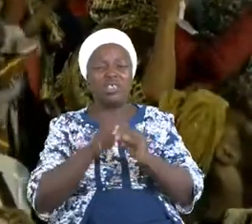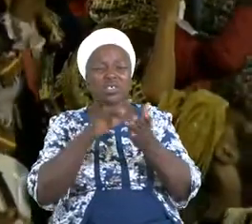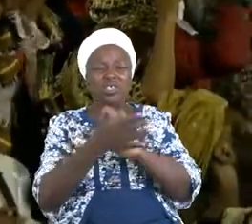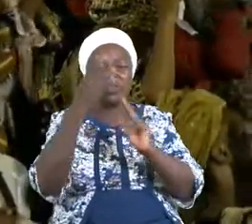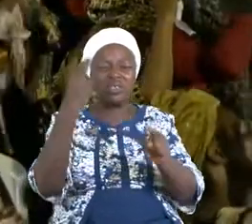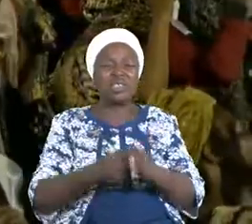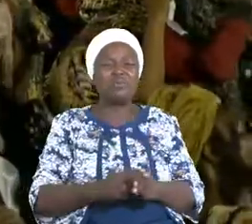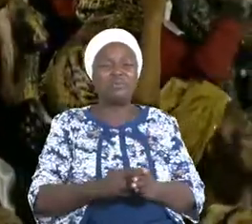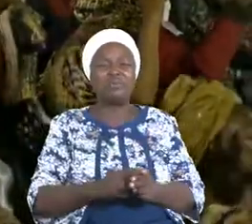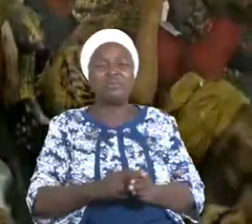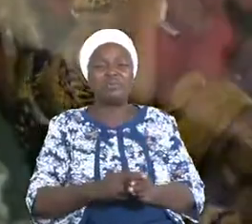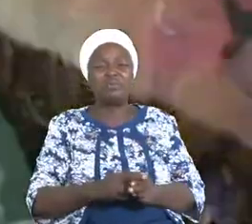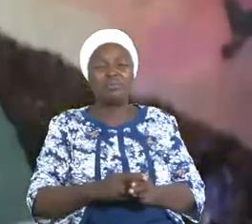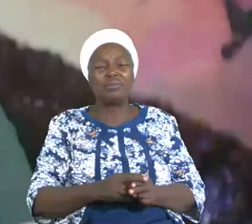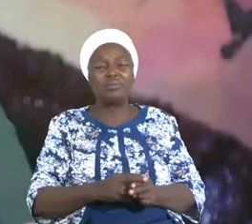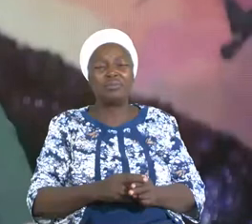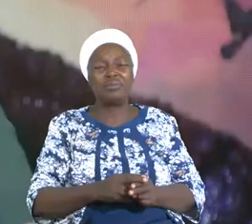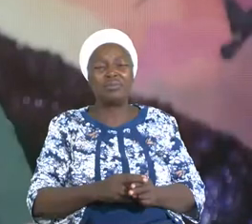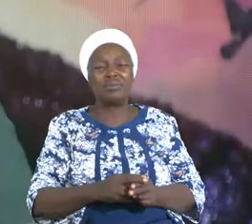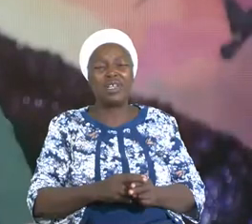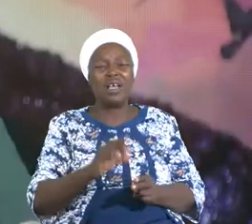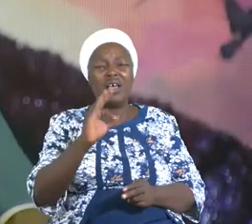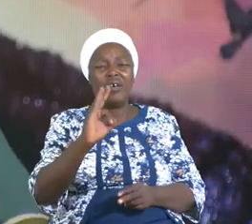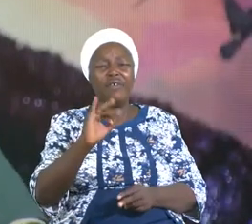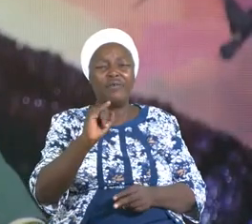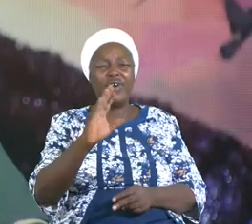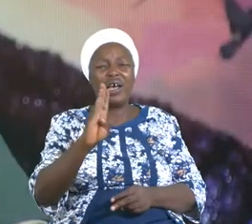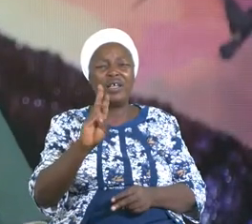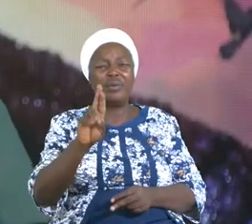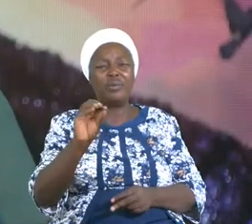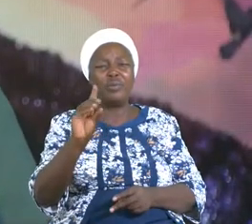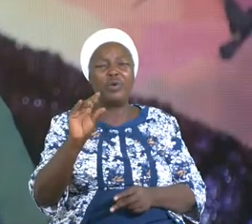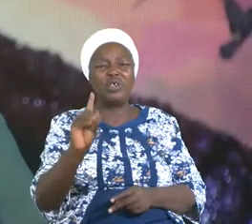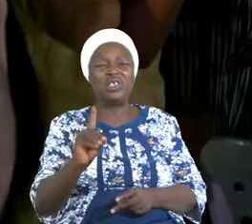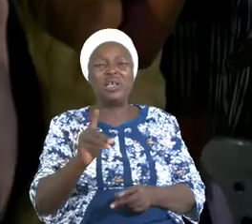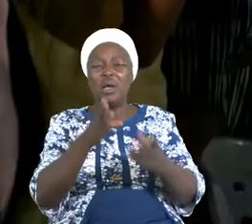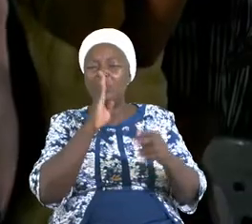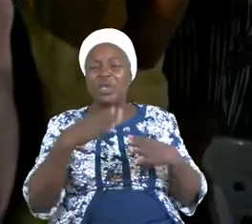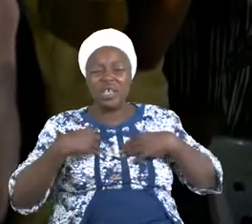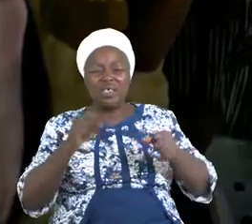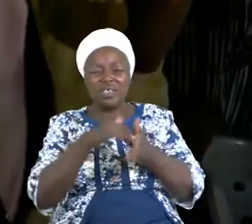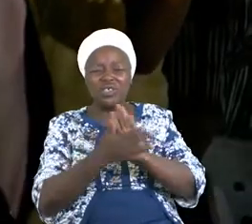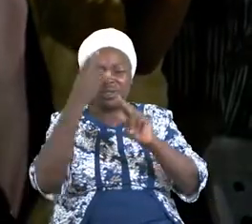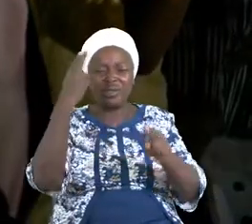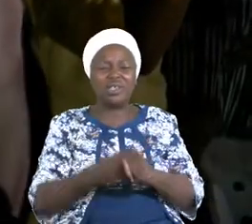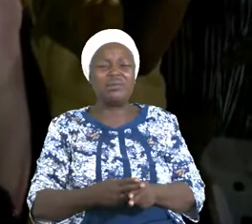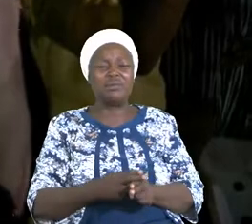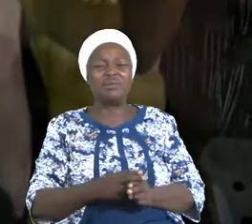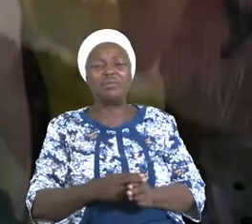name. Yeah. Fibroid, be healed in Jesus' name.